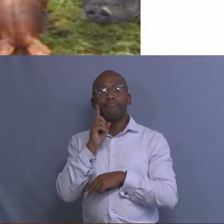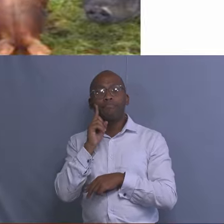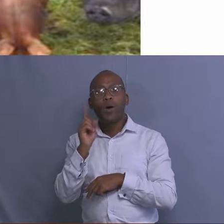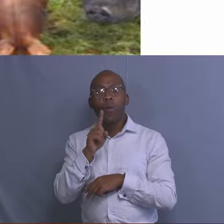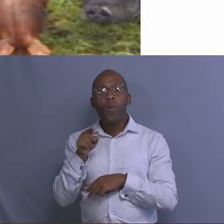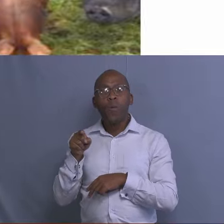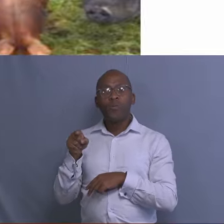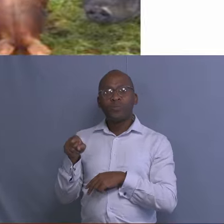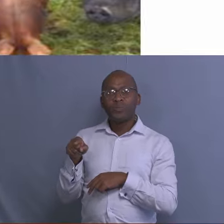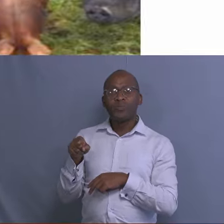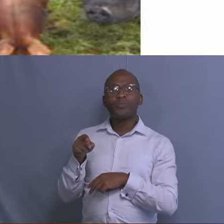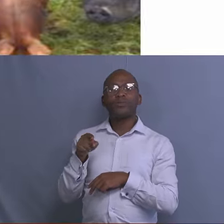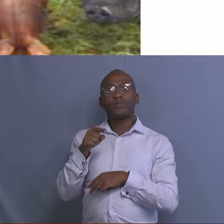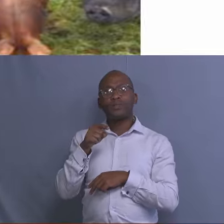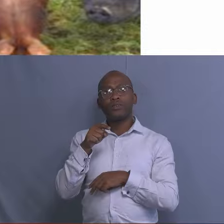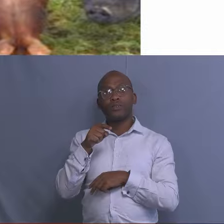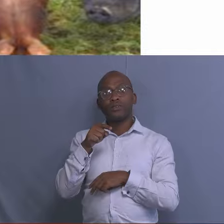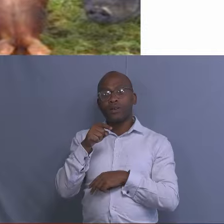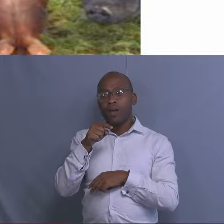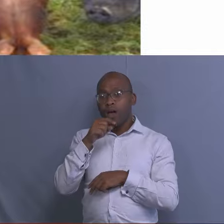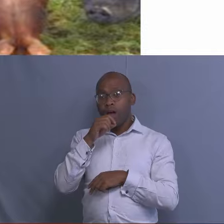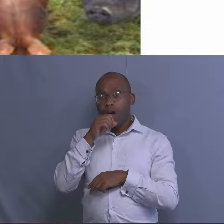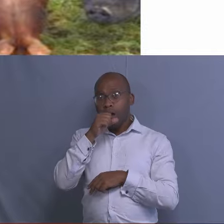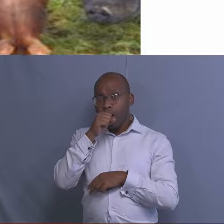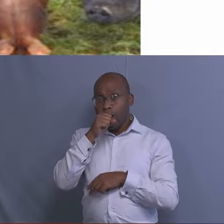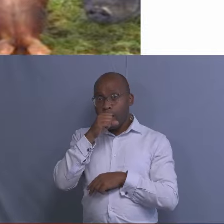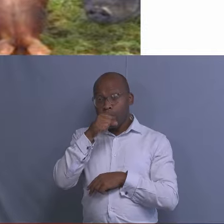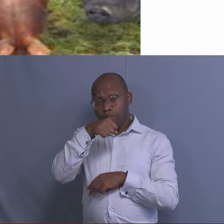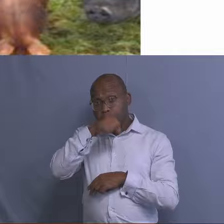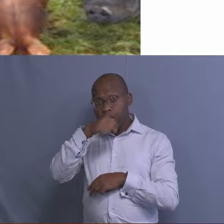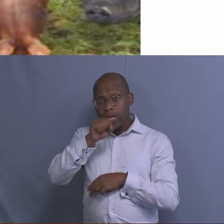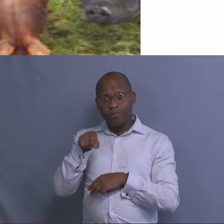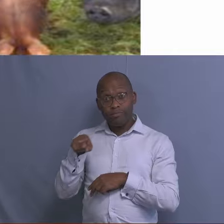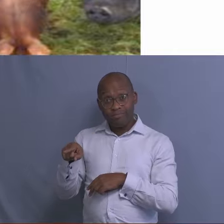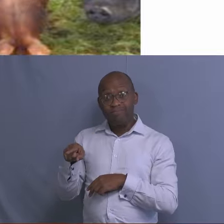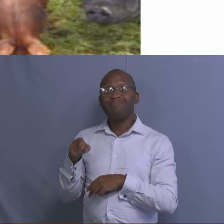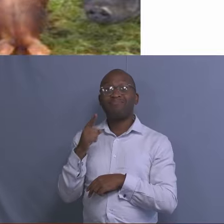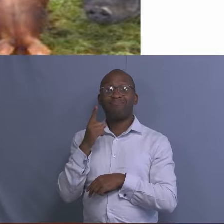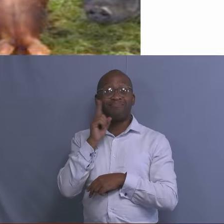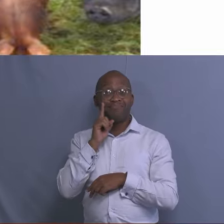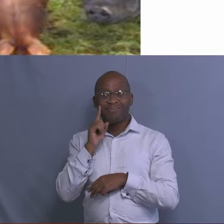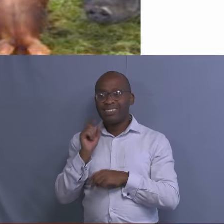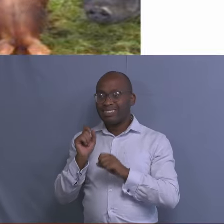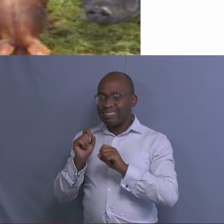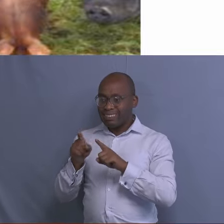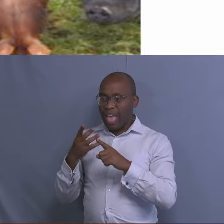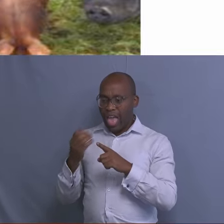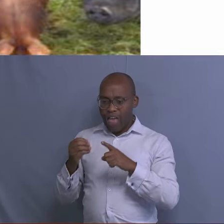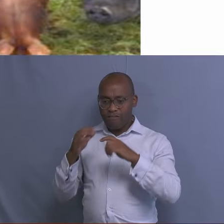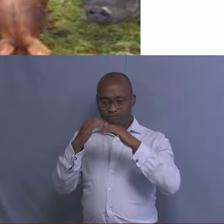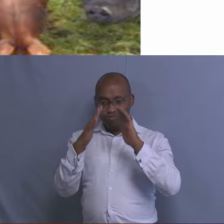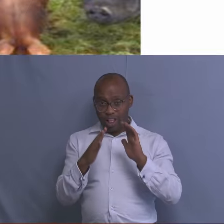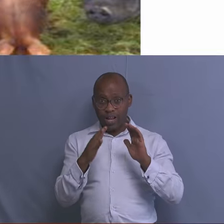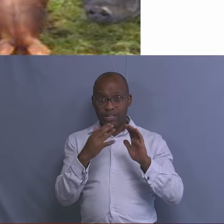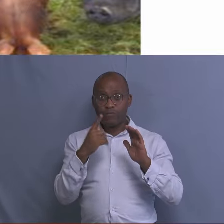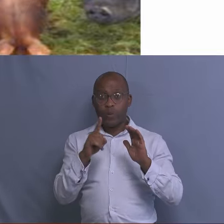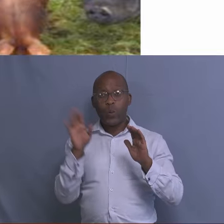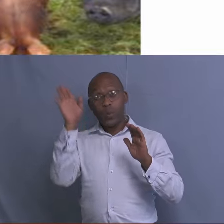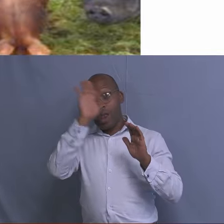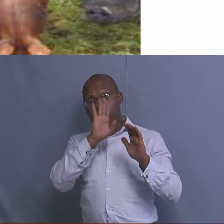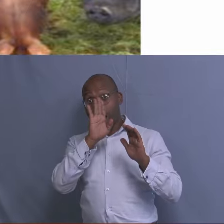and you can also see that the pigs are moving around in a fenced area, and they'll be looking